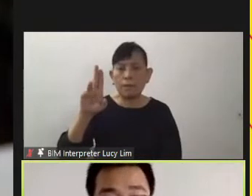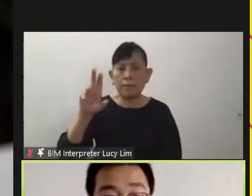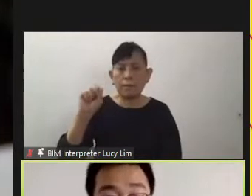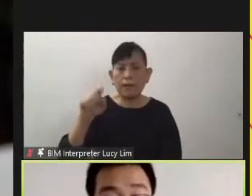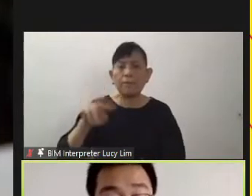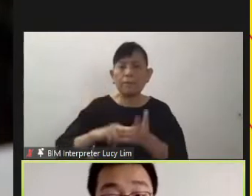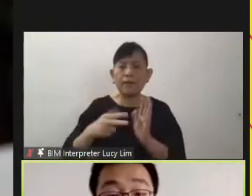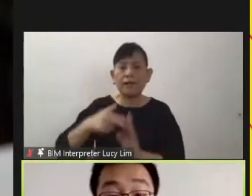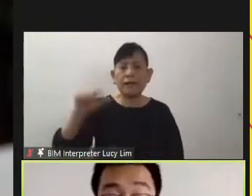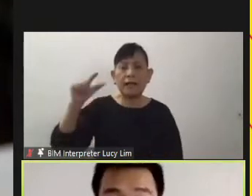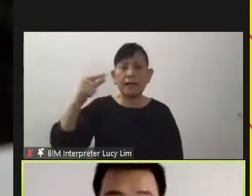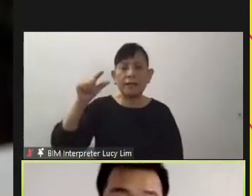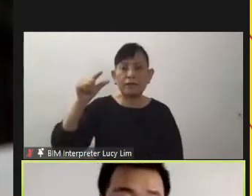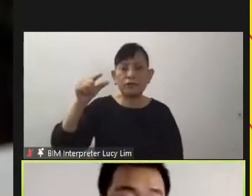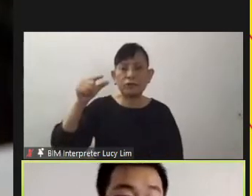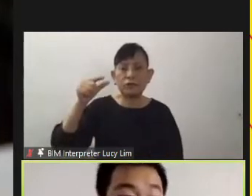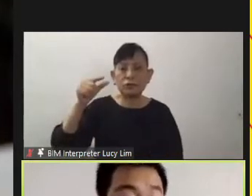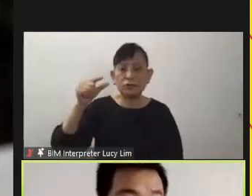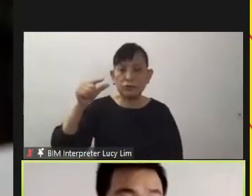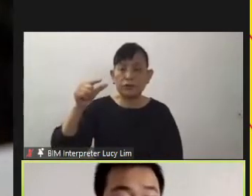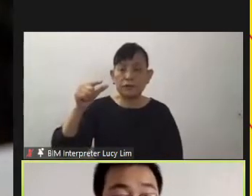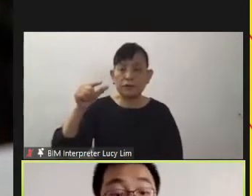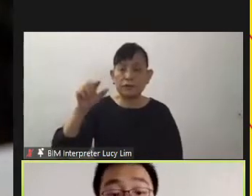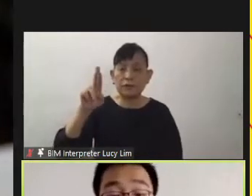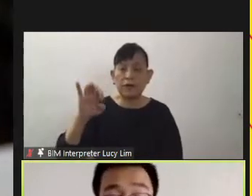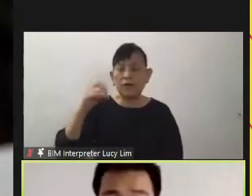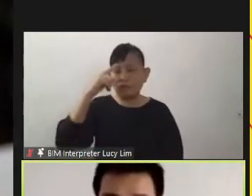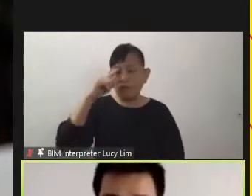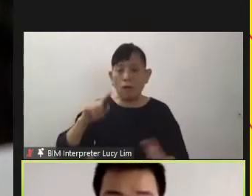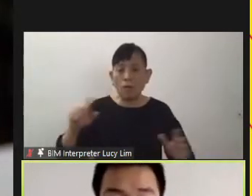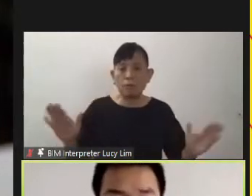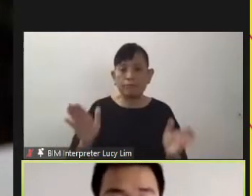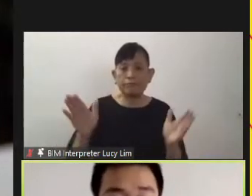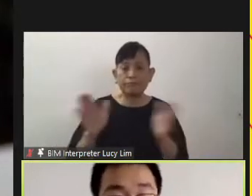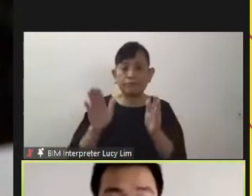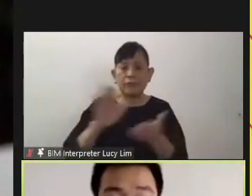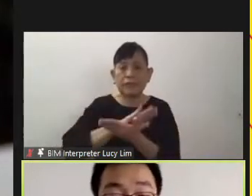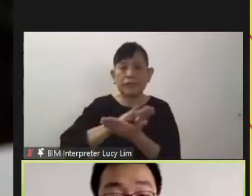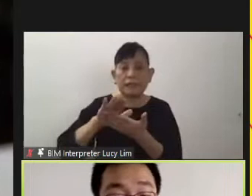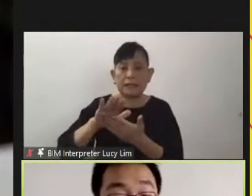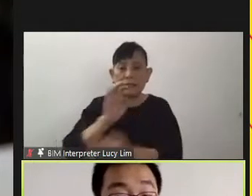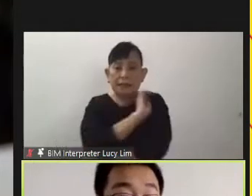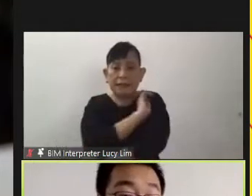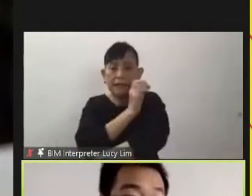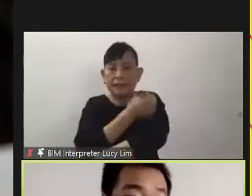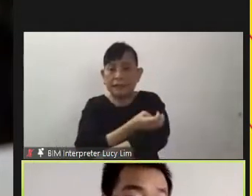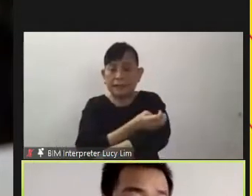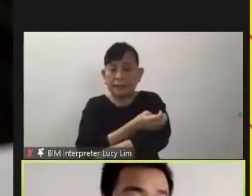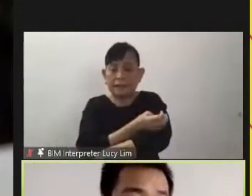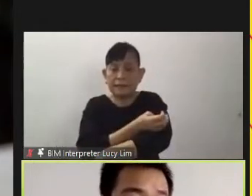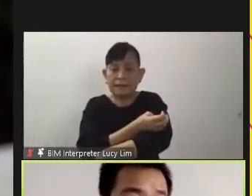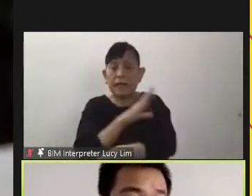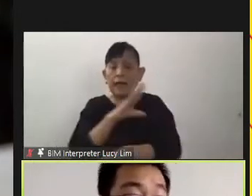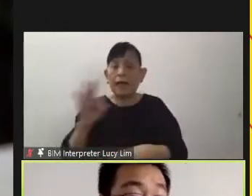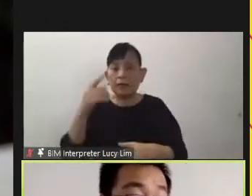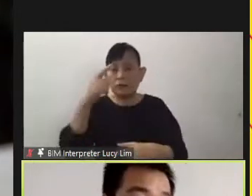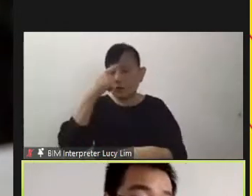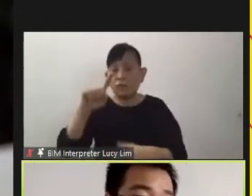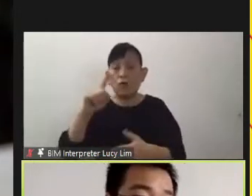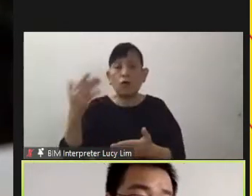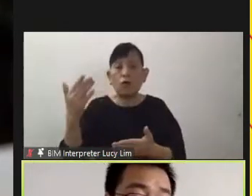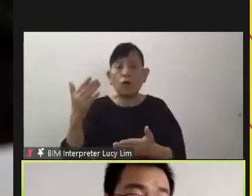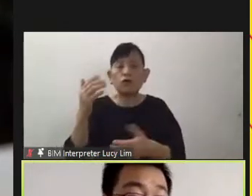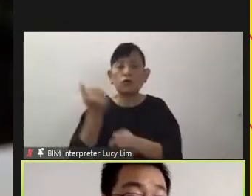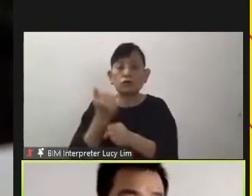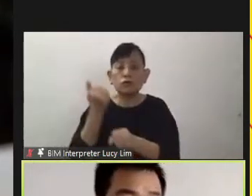economic recovery plan that promote clean energy, that also create a new job opportunity. At the same